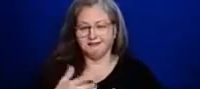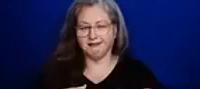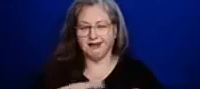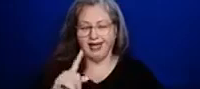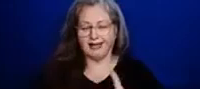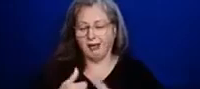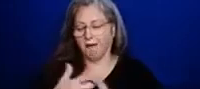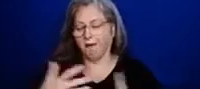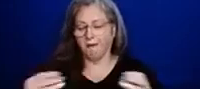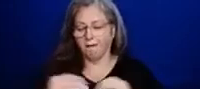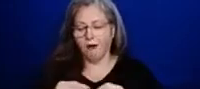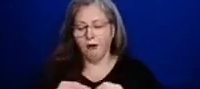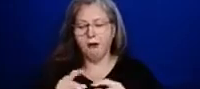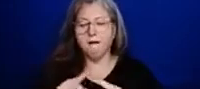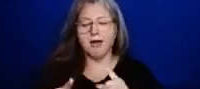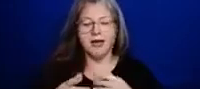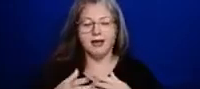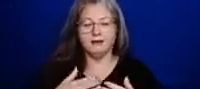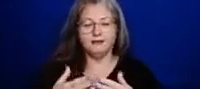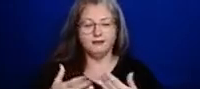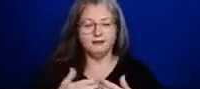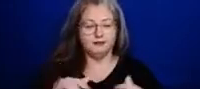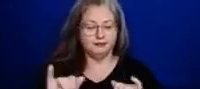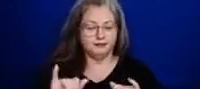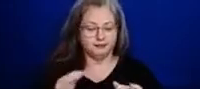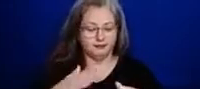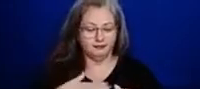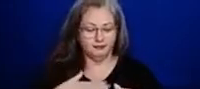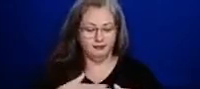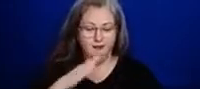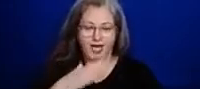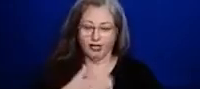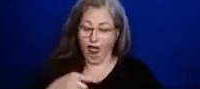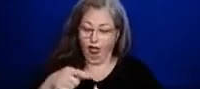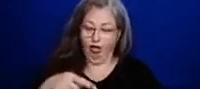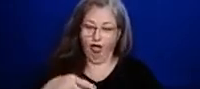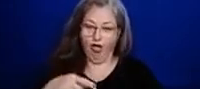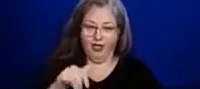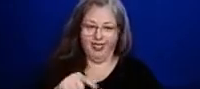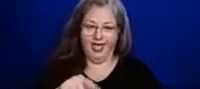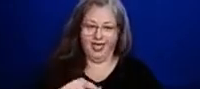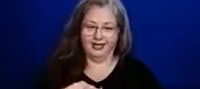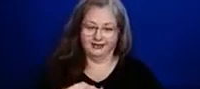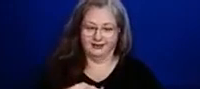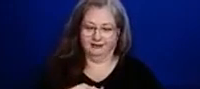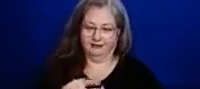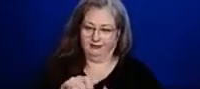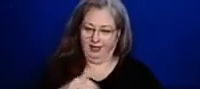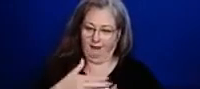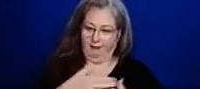story, but it was like my daughter was the wooden